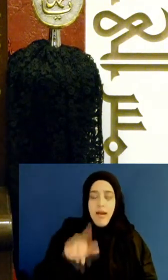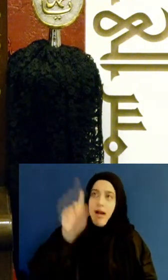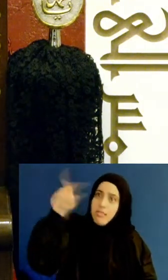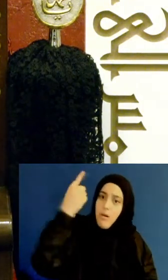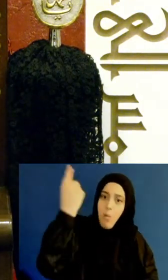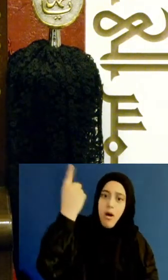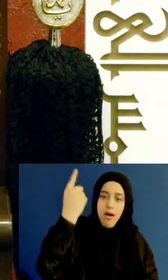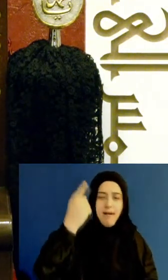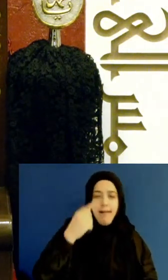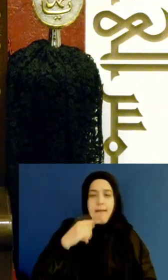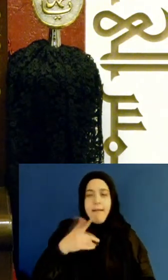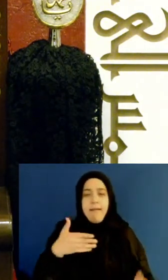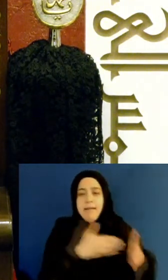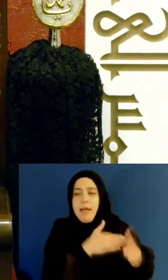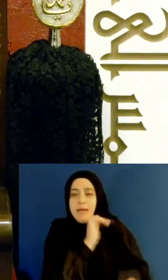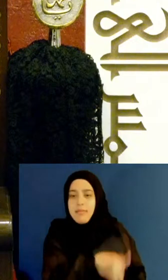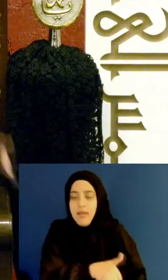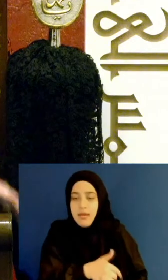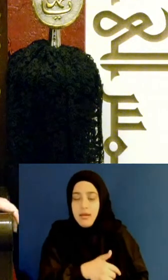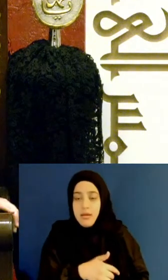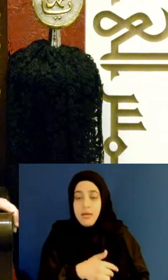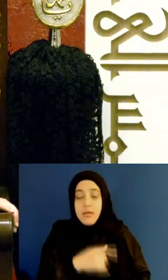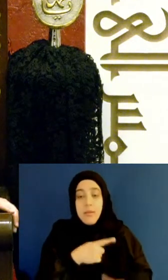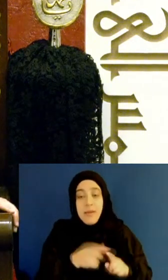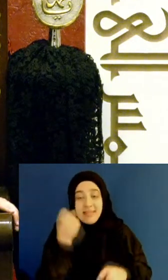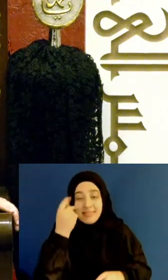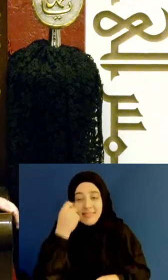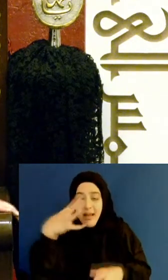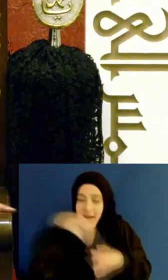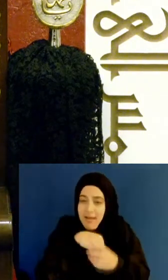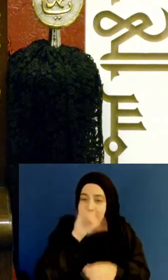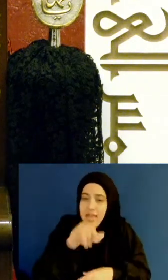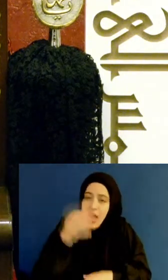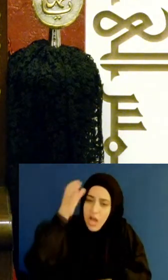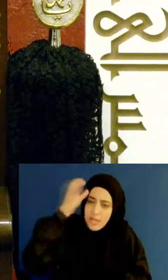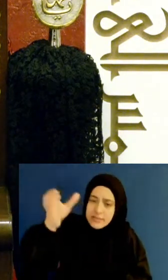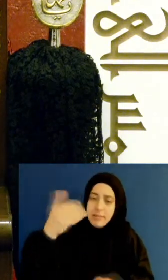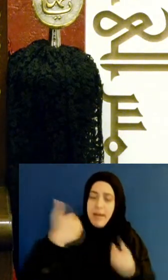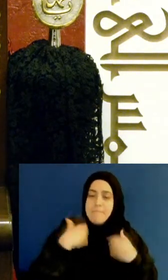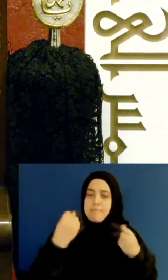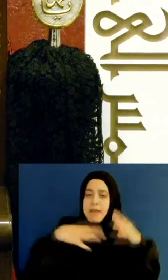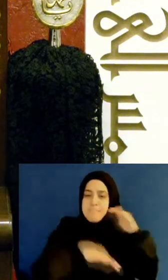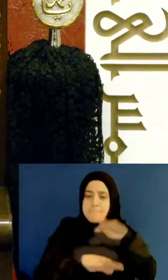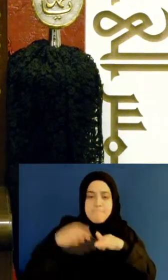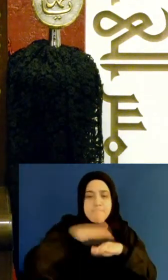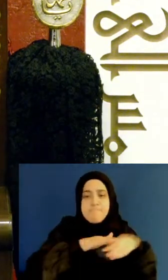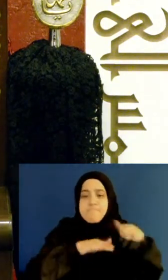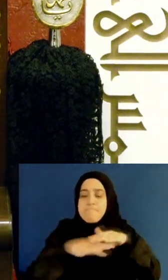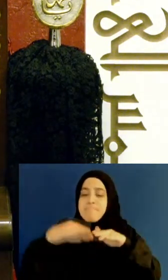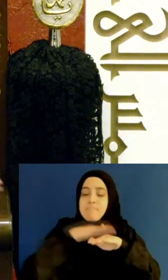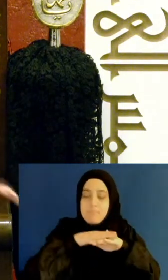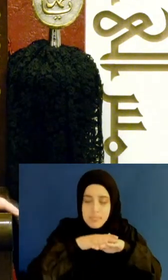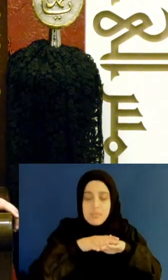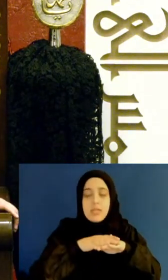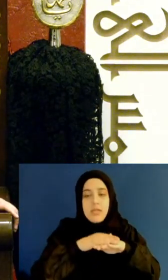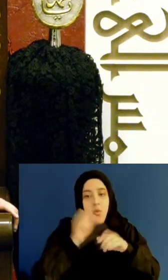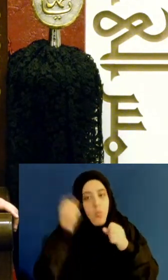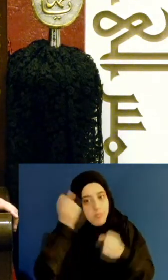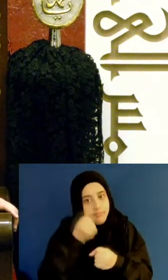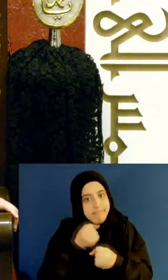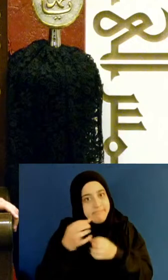associated to Tawheed for which they bore opposition. You find that the Quran highlights this reason